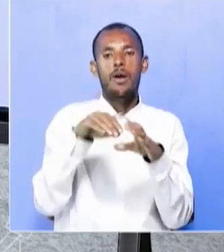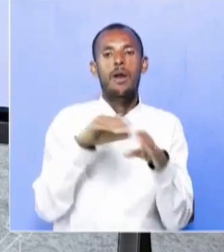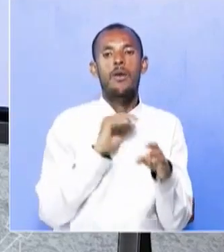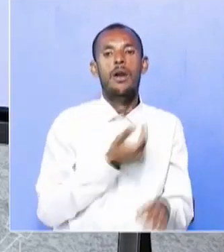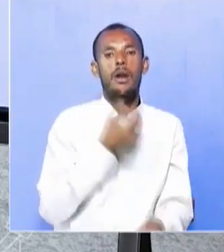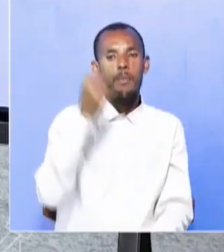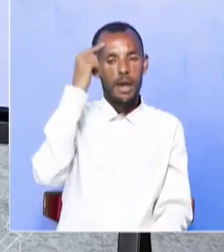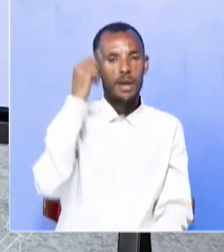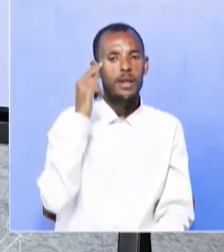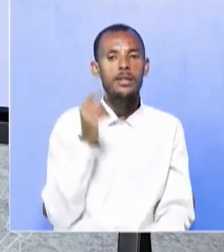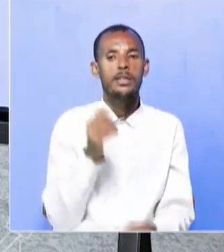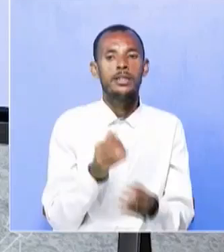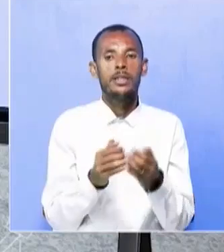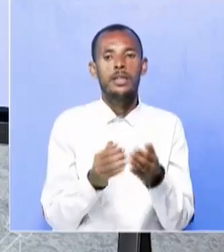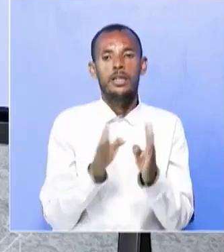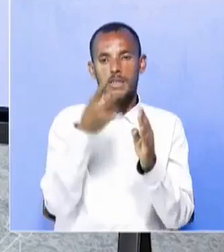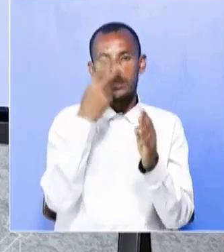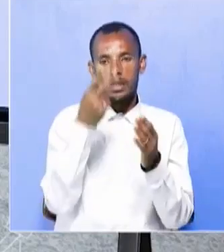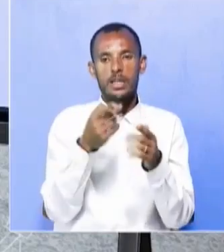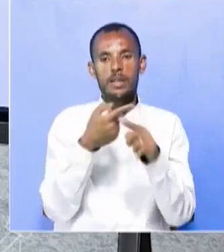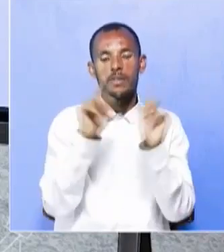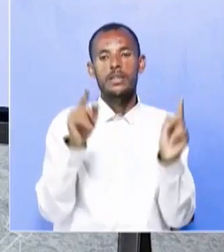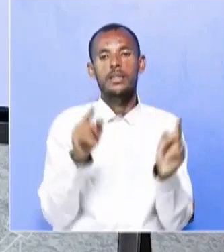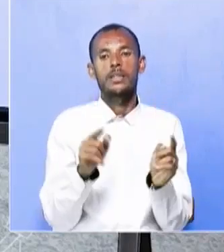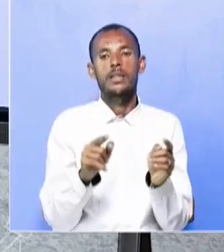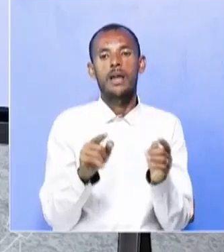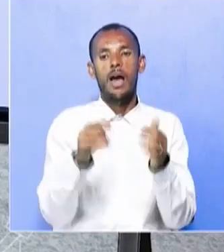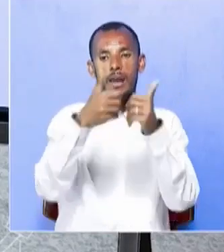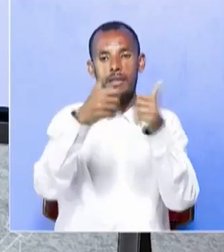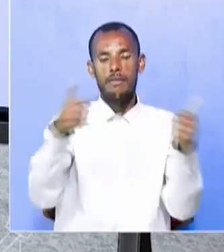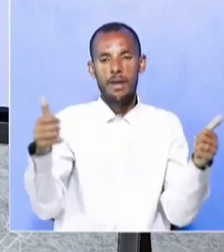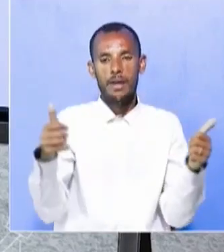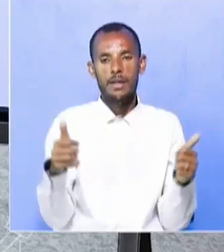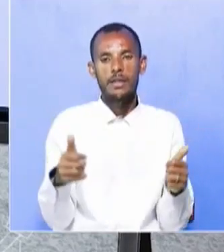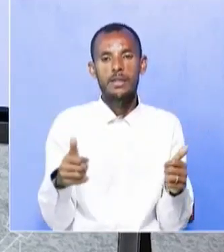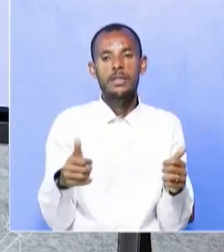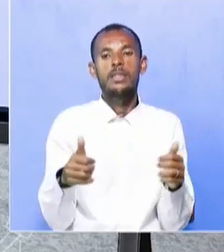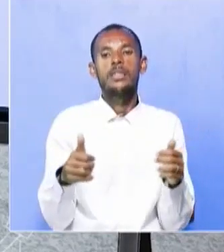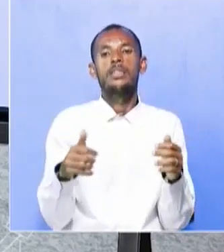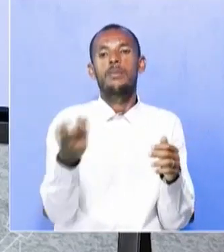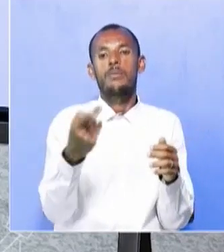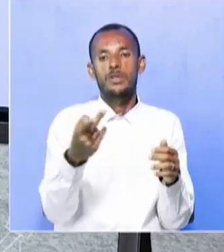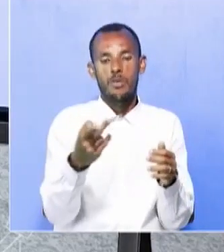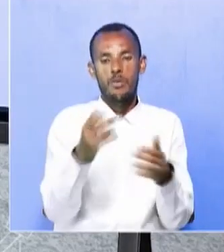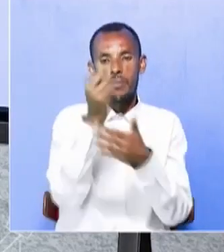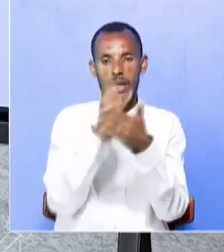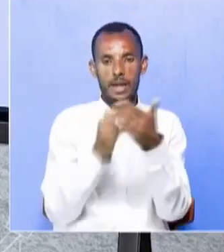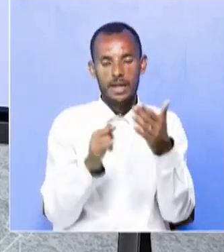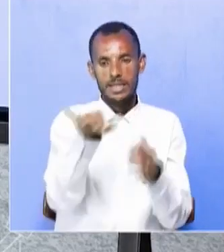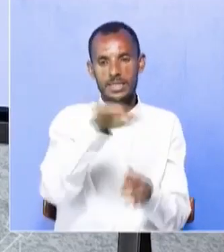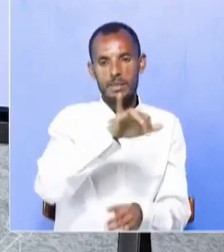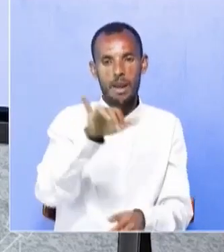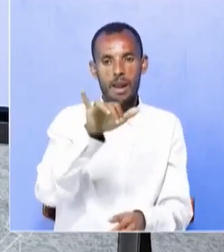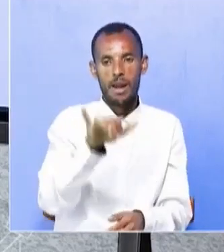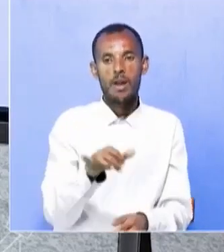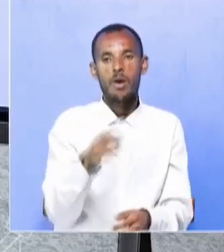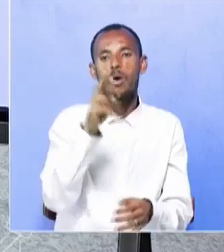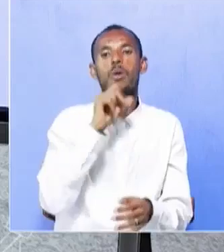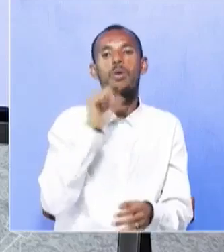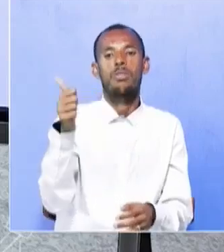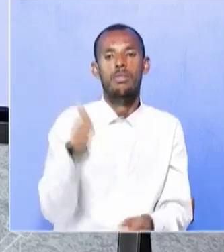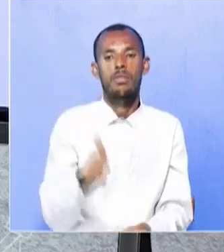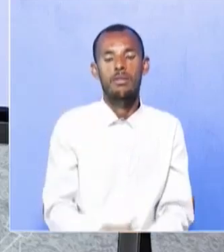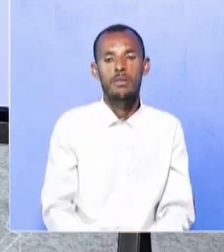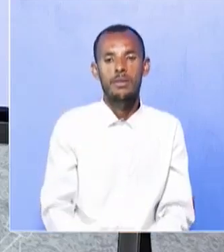to see different plane figures and identify the pairs of figures as similar or not,